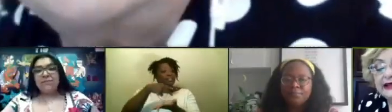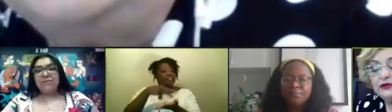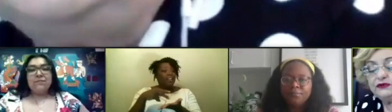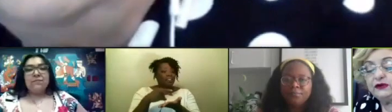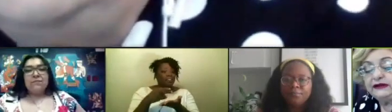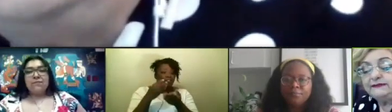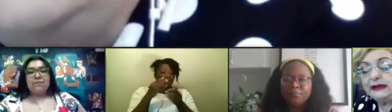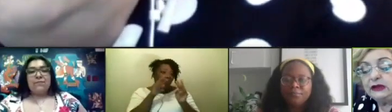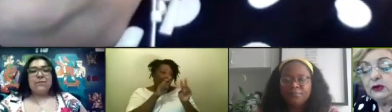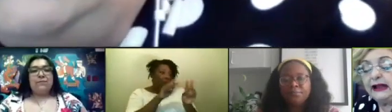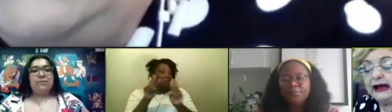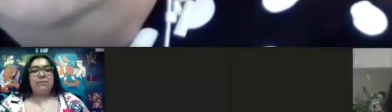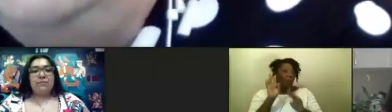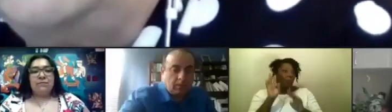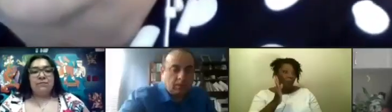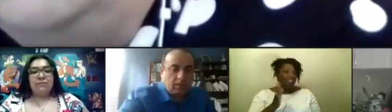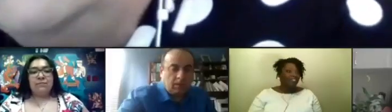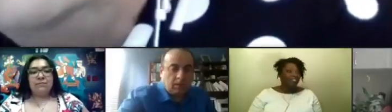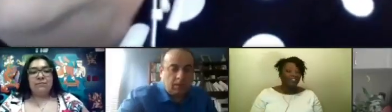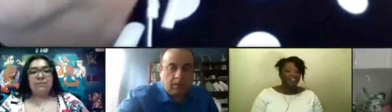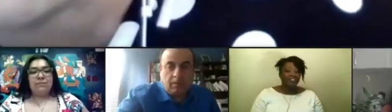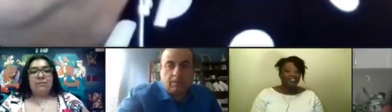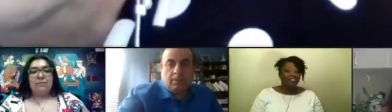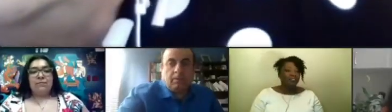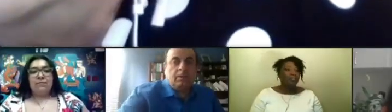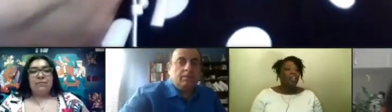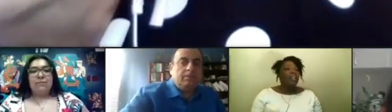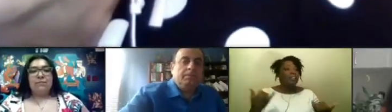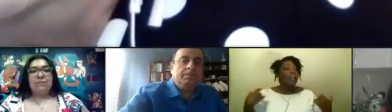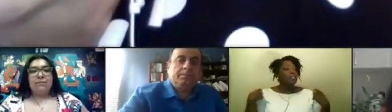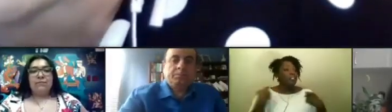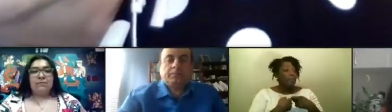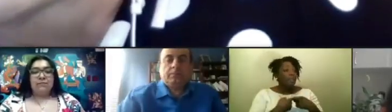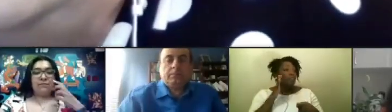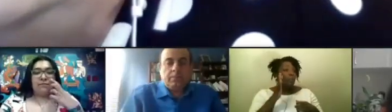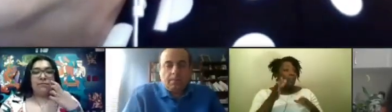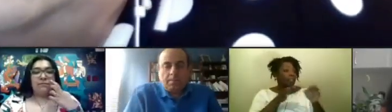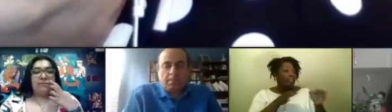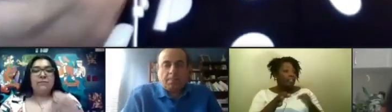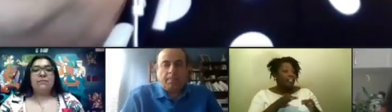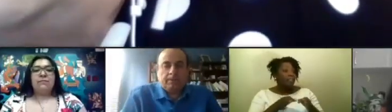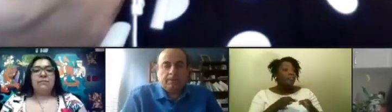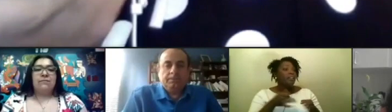necesita traducción en español, hable por favor al teléfono